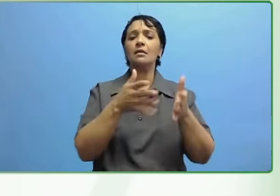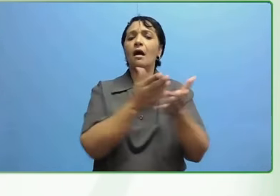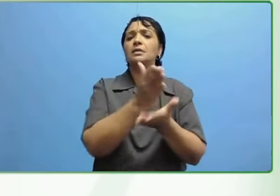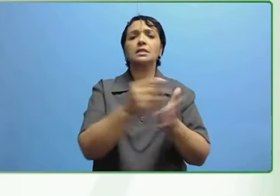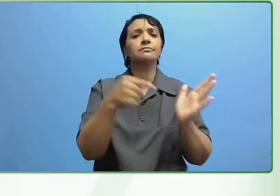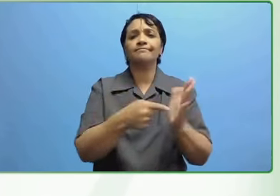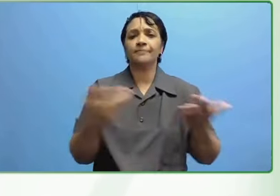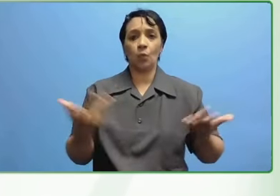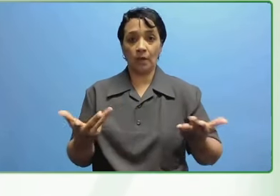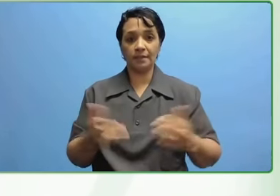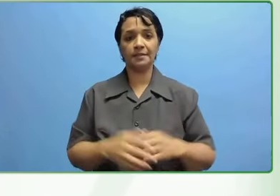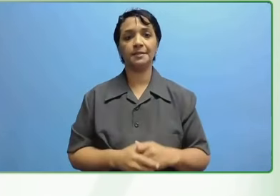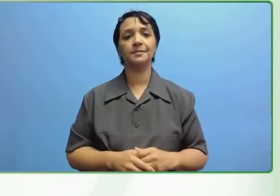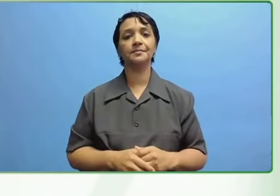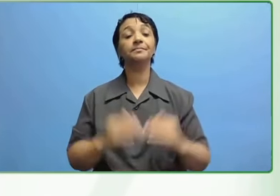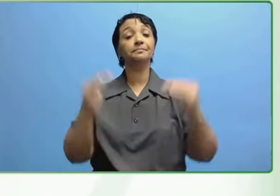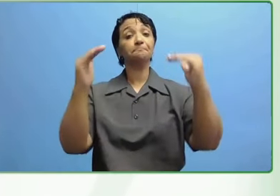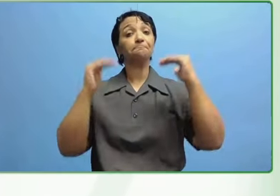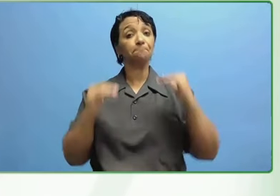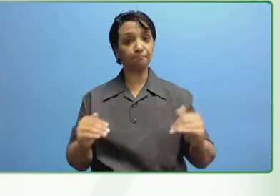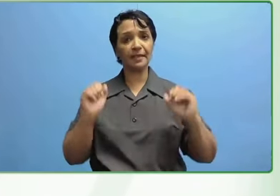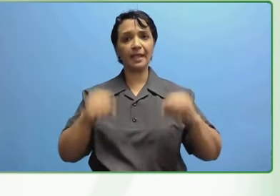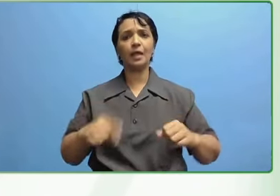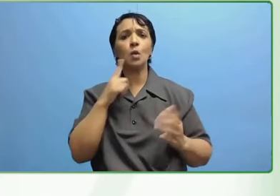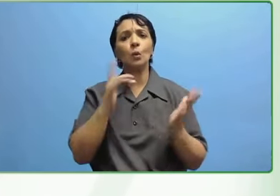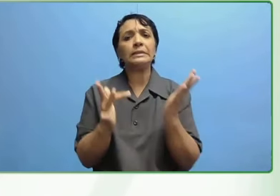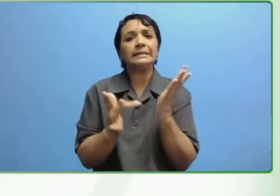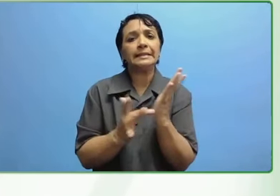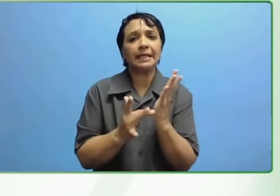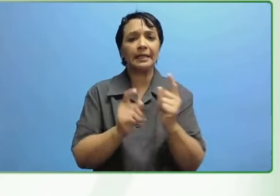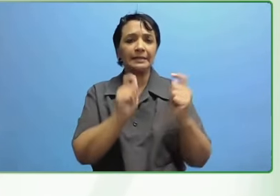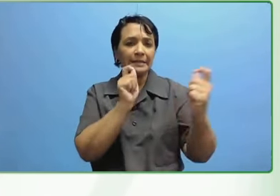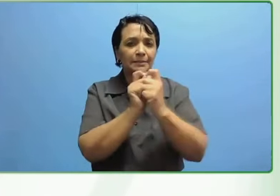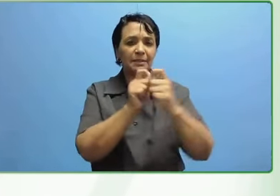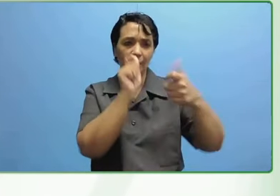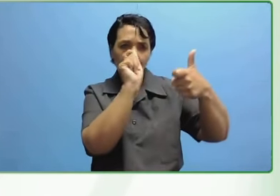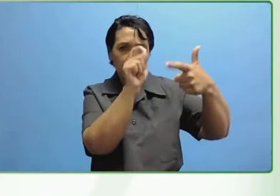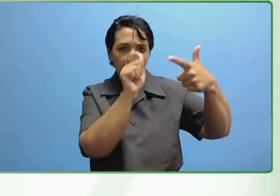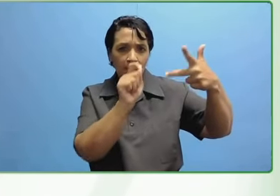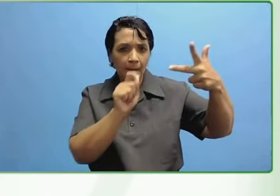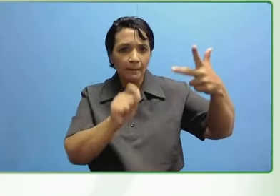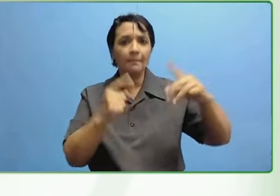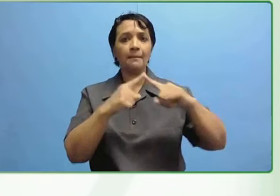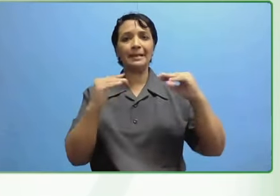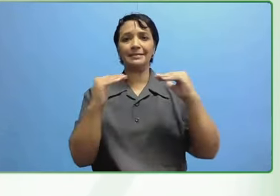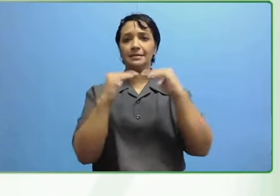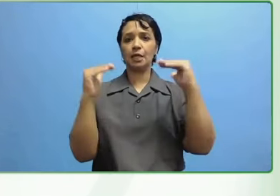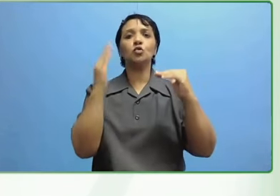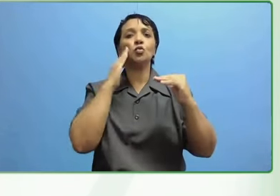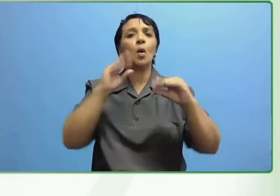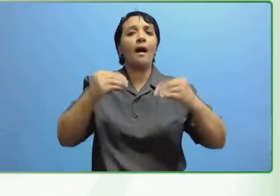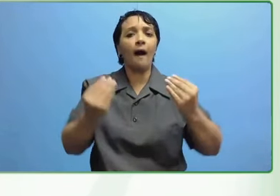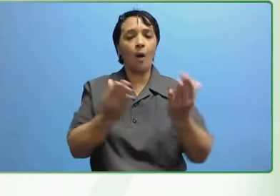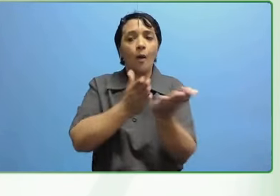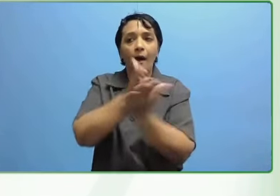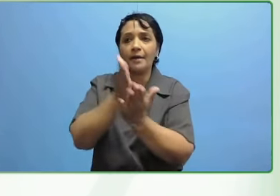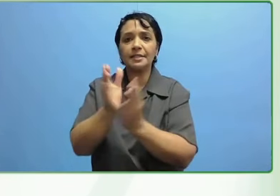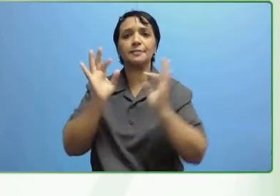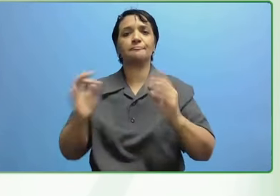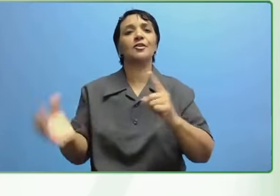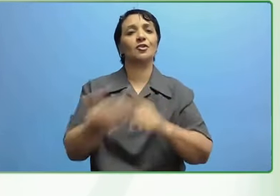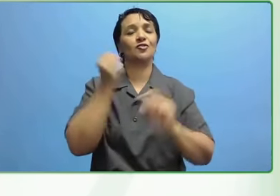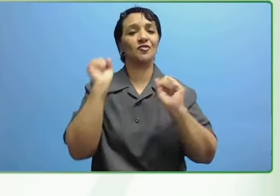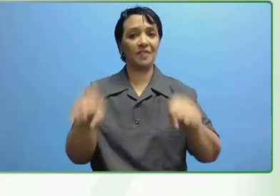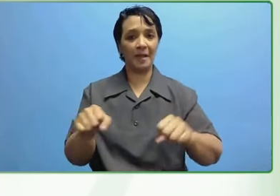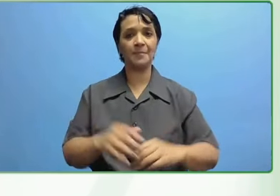And it allows for developing technical specifications and standards to further elaborate on the accessibility requirements. Let